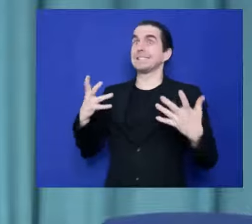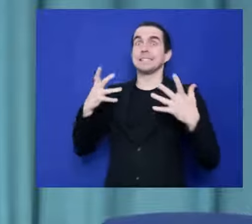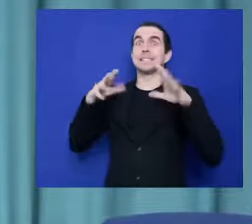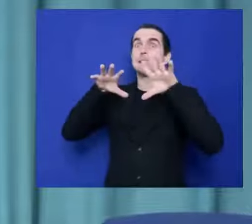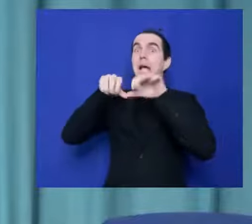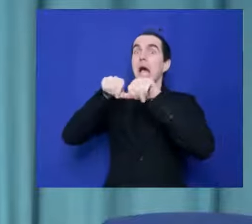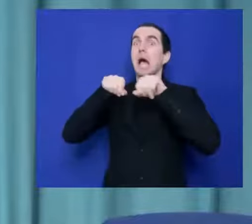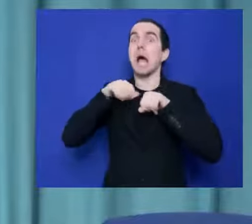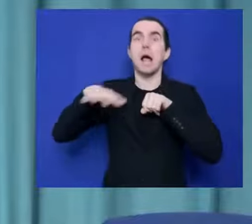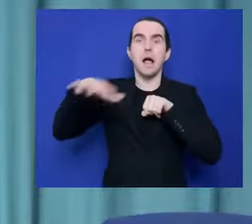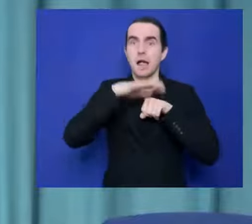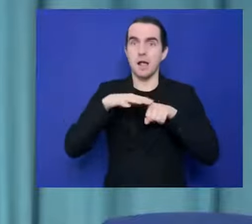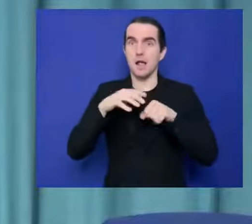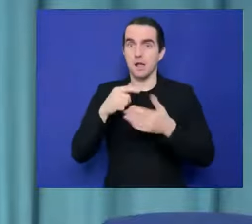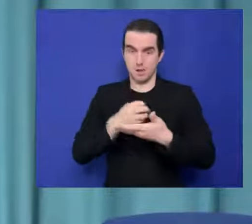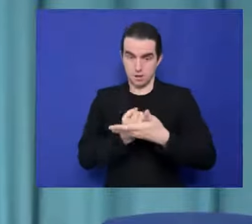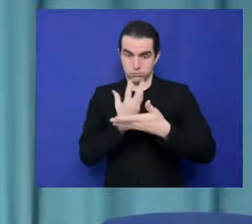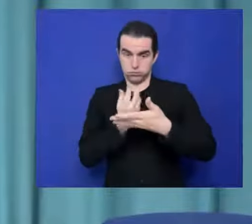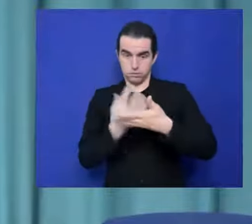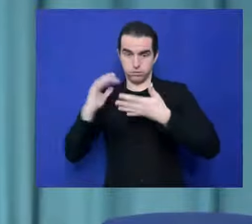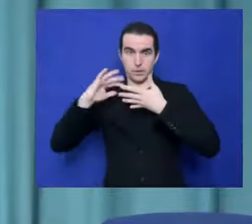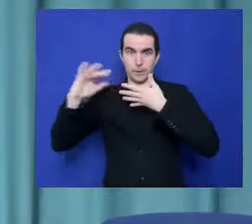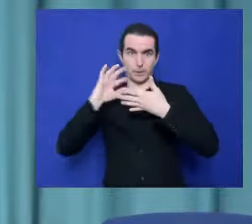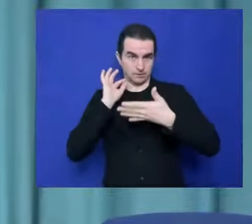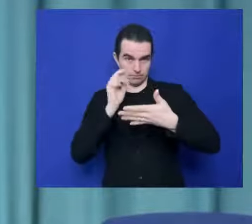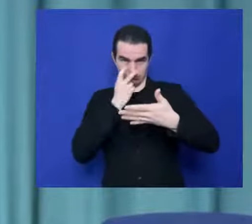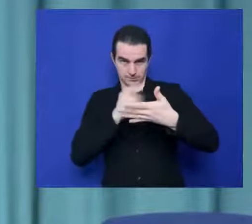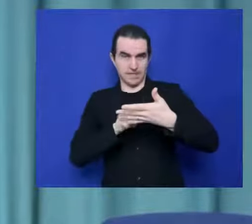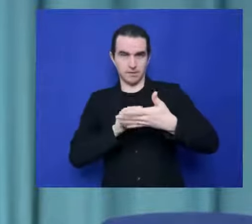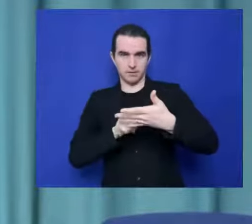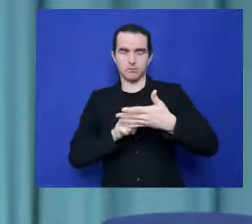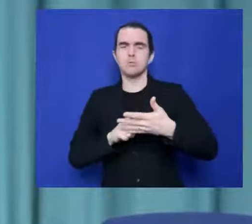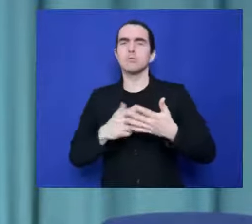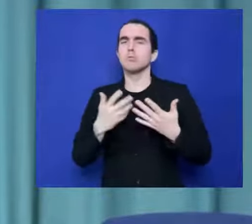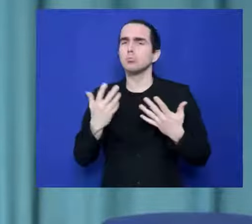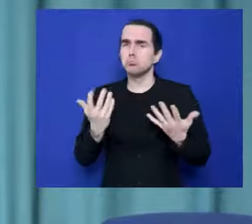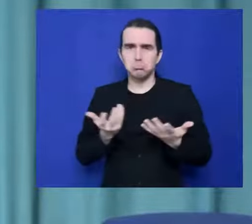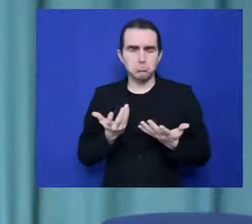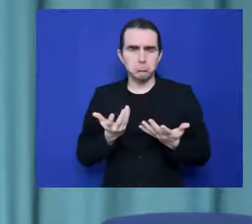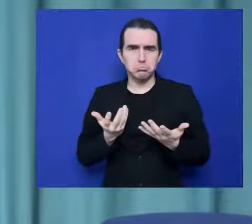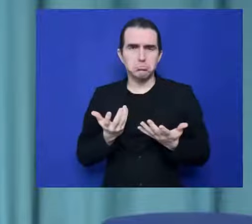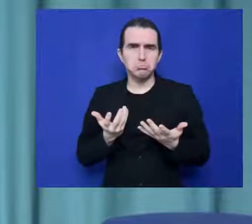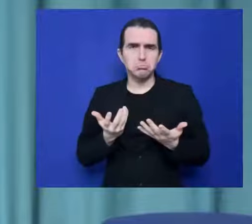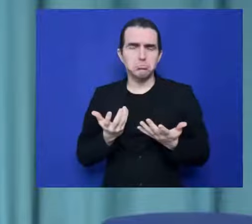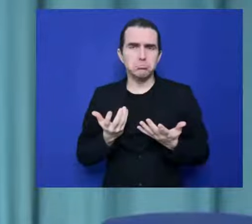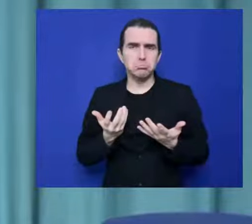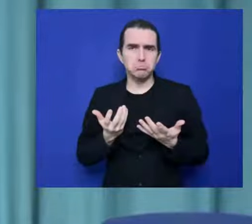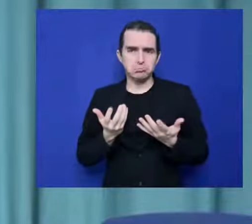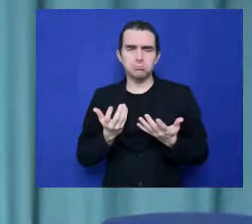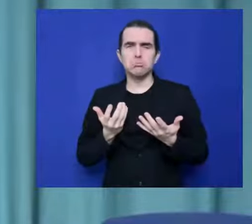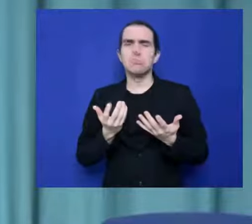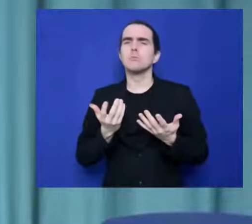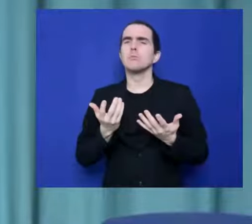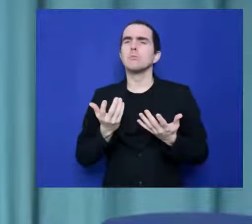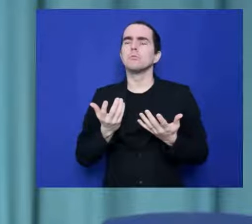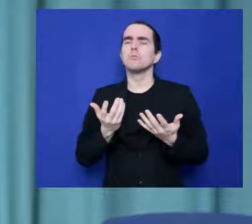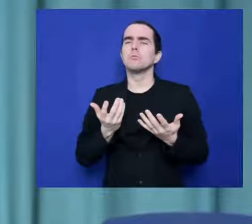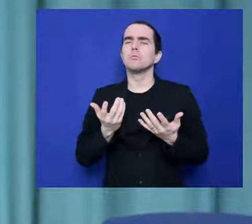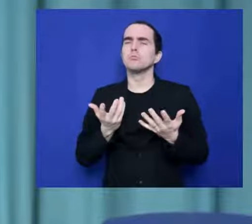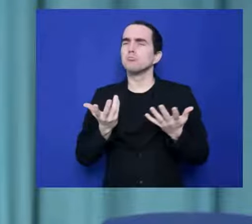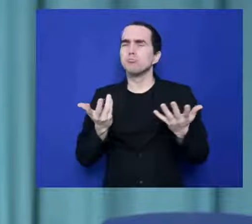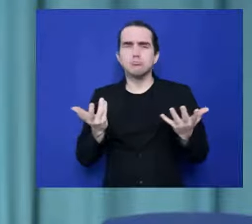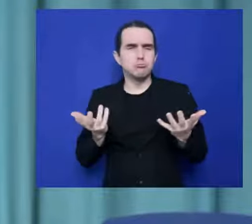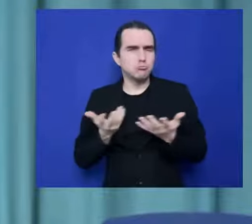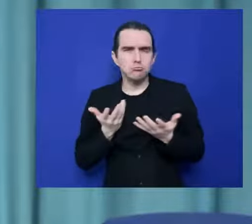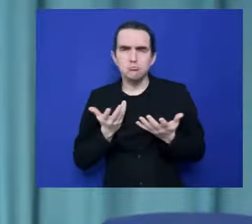And in case of our customers are transport operators. In some cases, the control center of